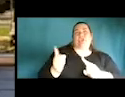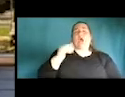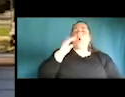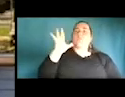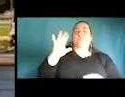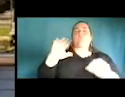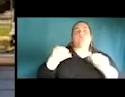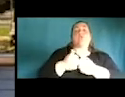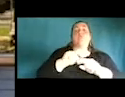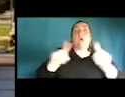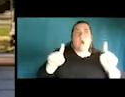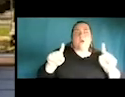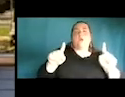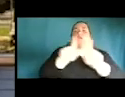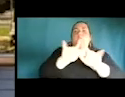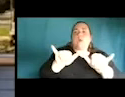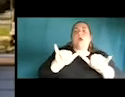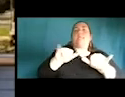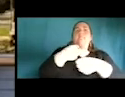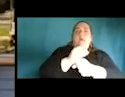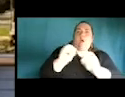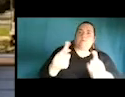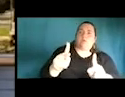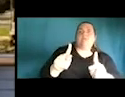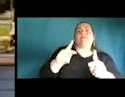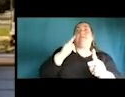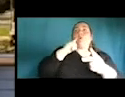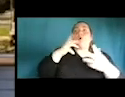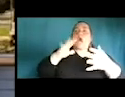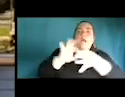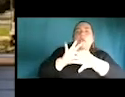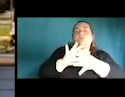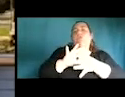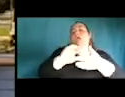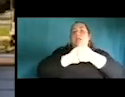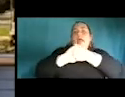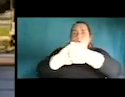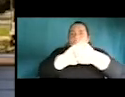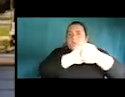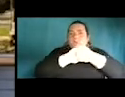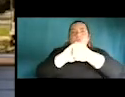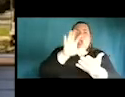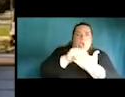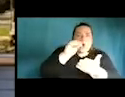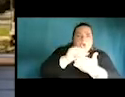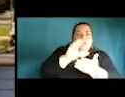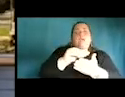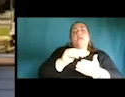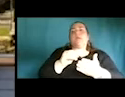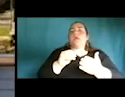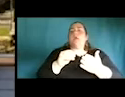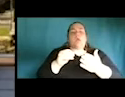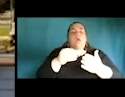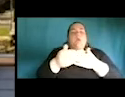year have created opportunities for connection, collaboration, and learning in the midst of